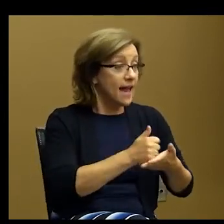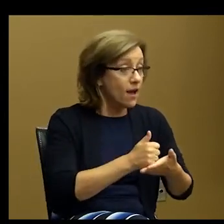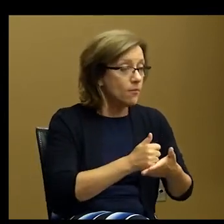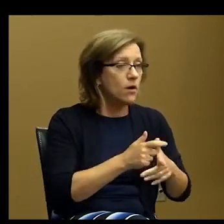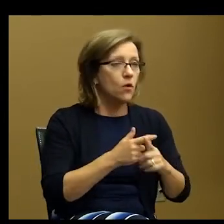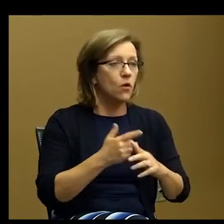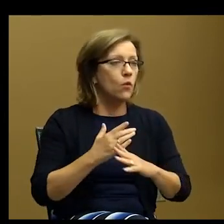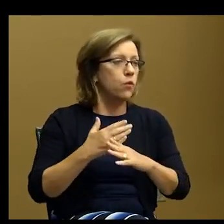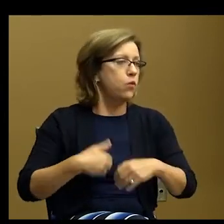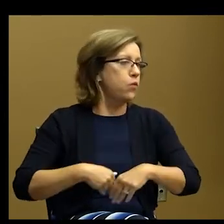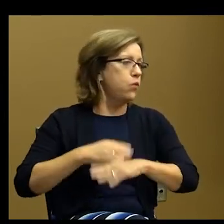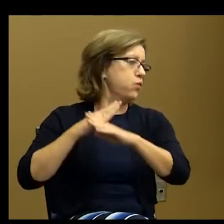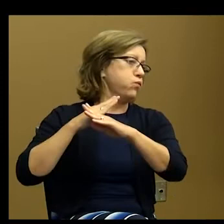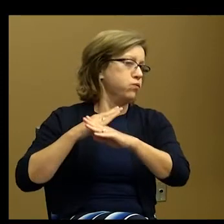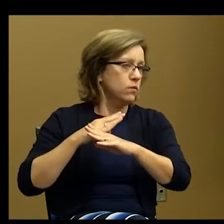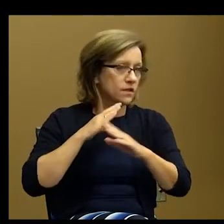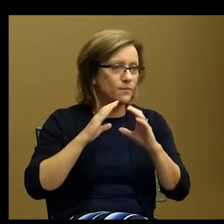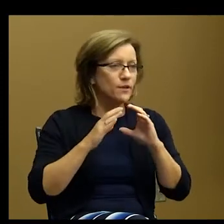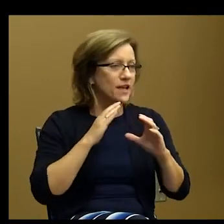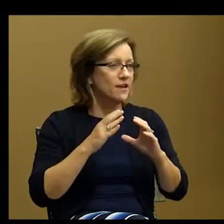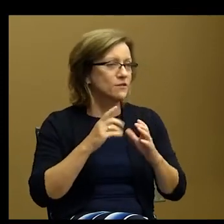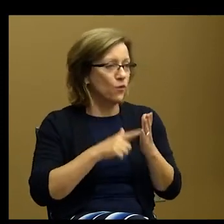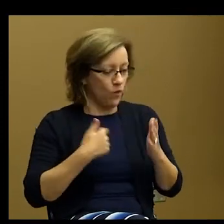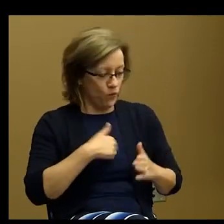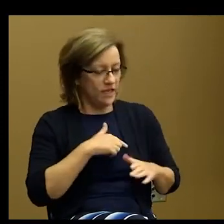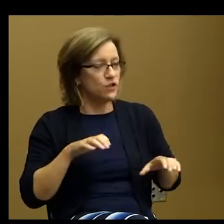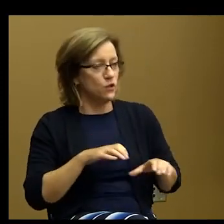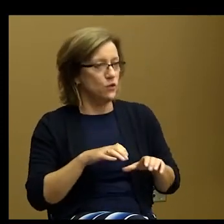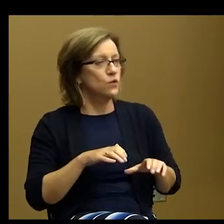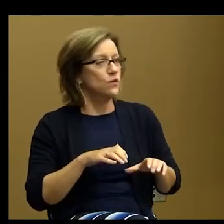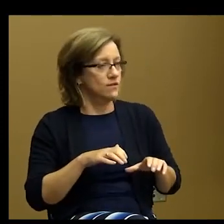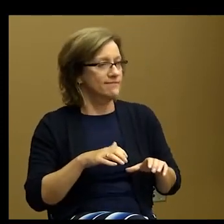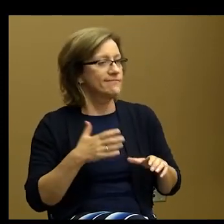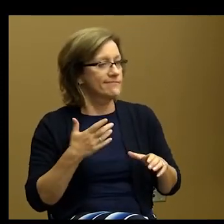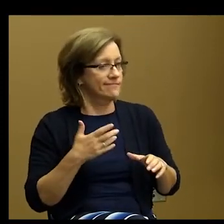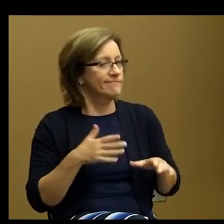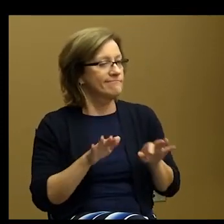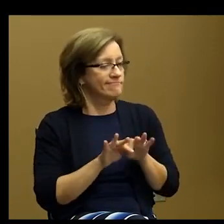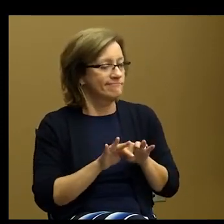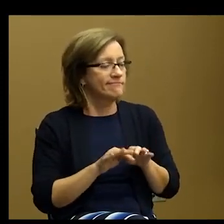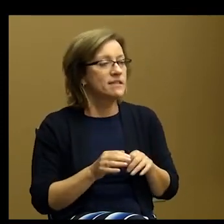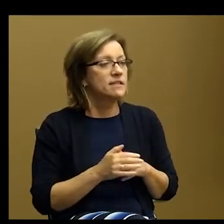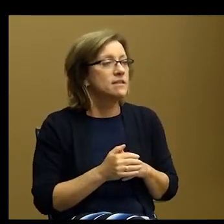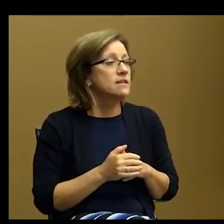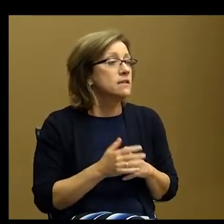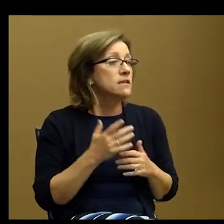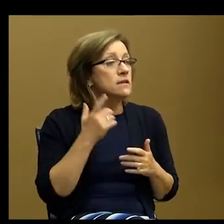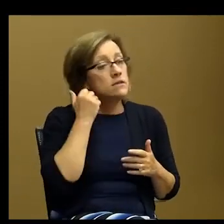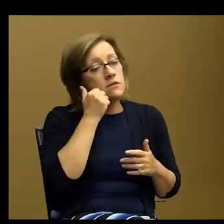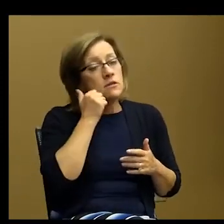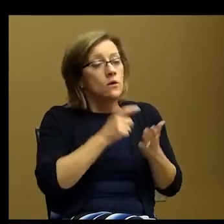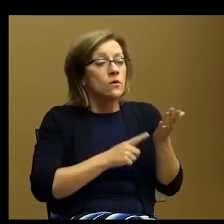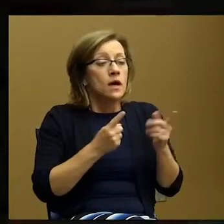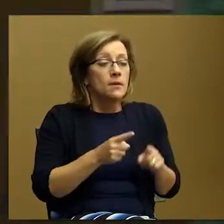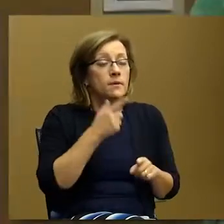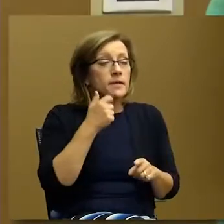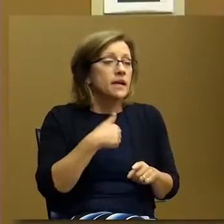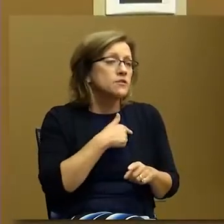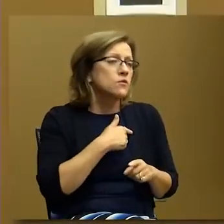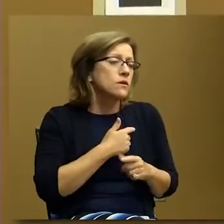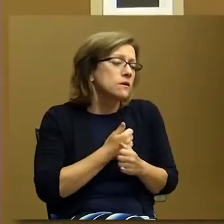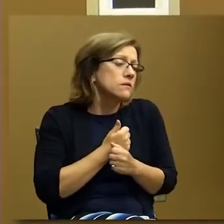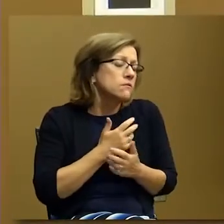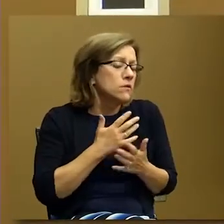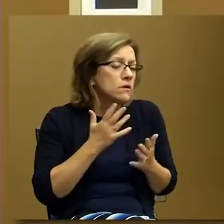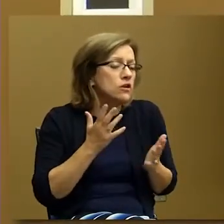hinder communication development. Because what typically happens, because we're lovely,